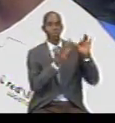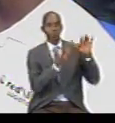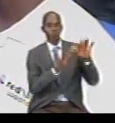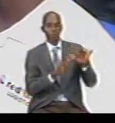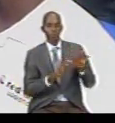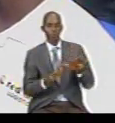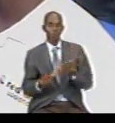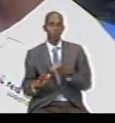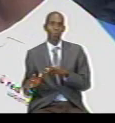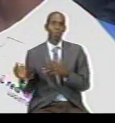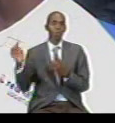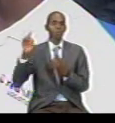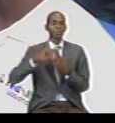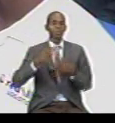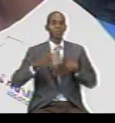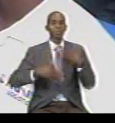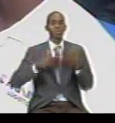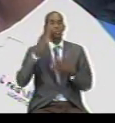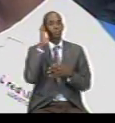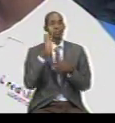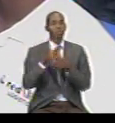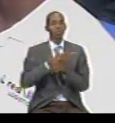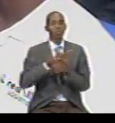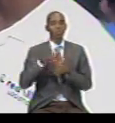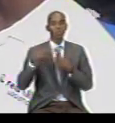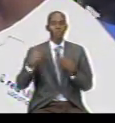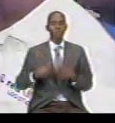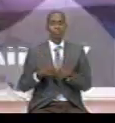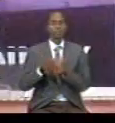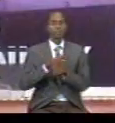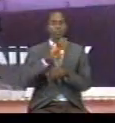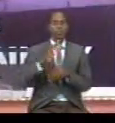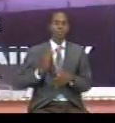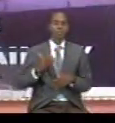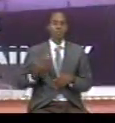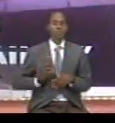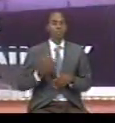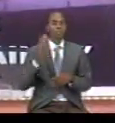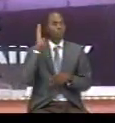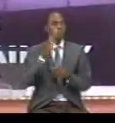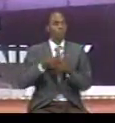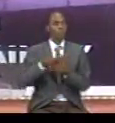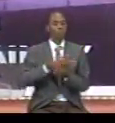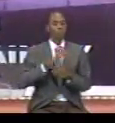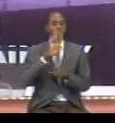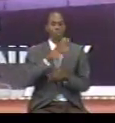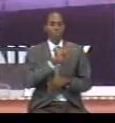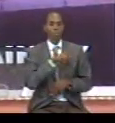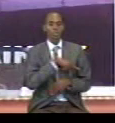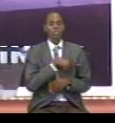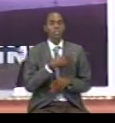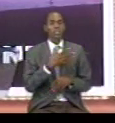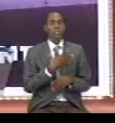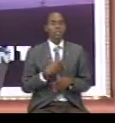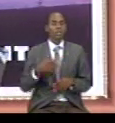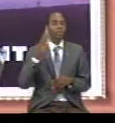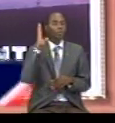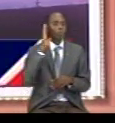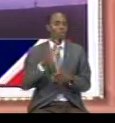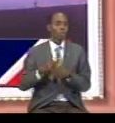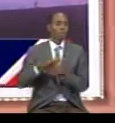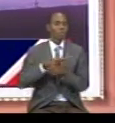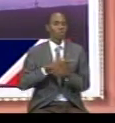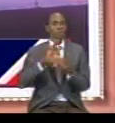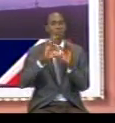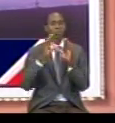joy will fill your heart, will fill your soul, will fill your personality, and will fill your